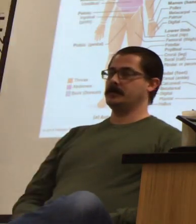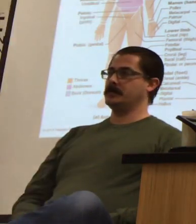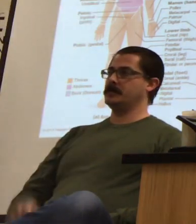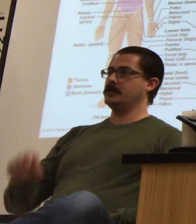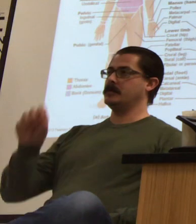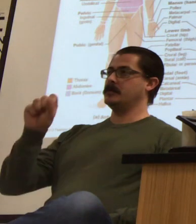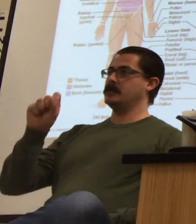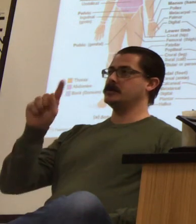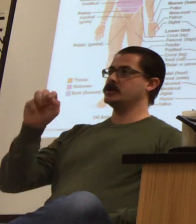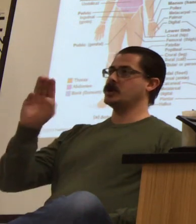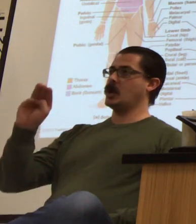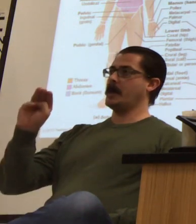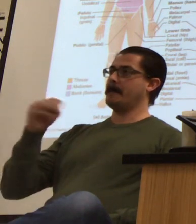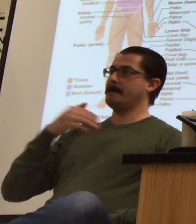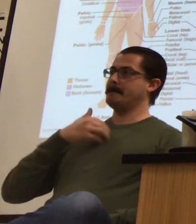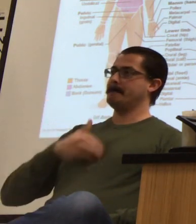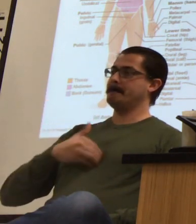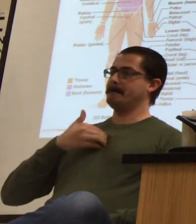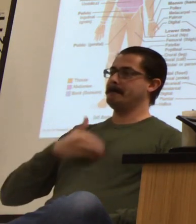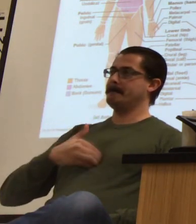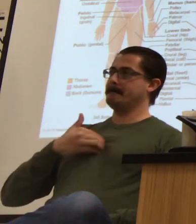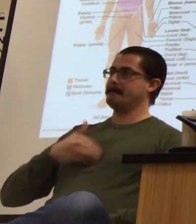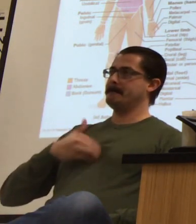Sternum is the breastplate.